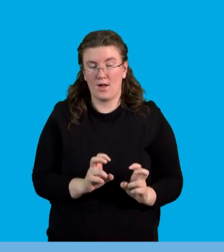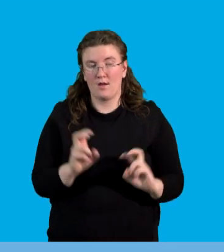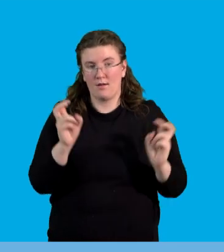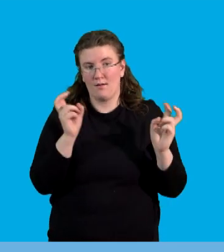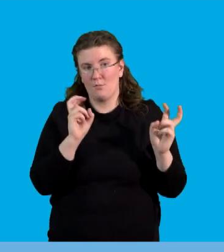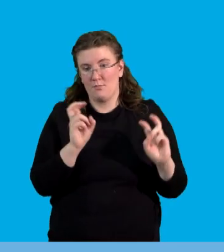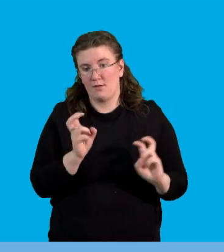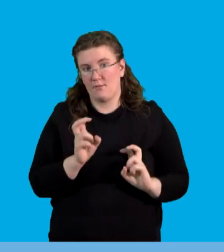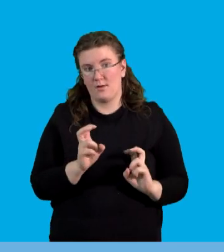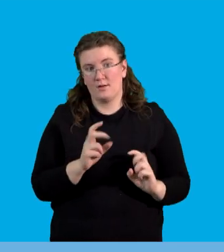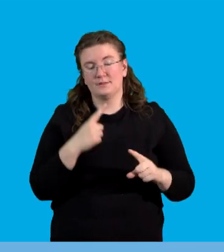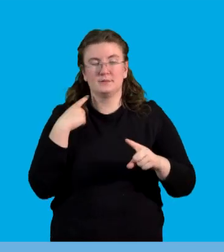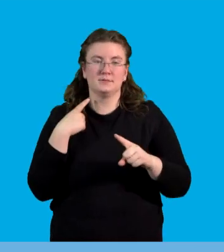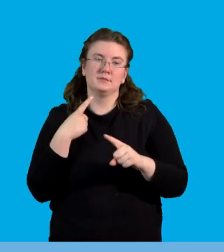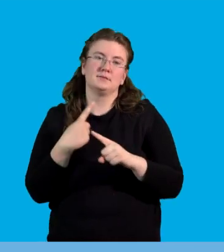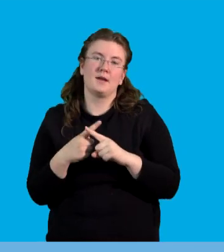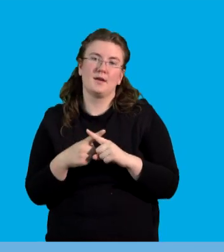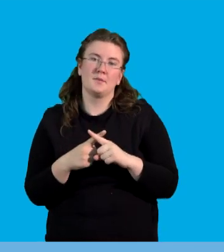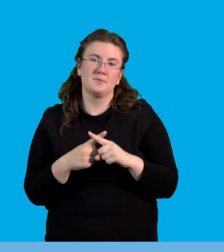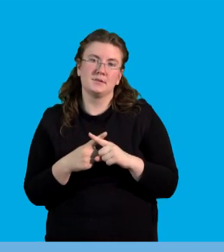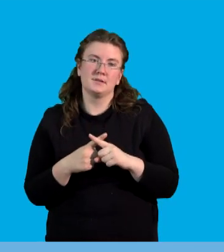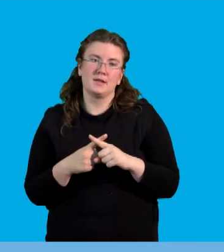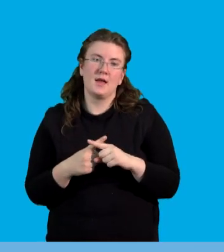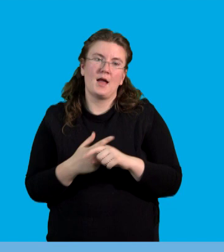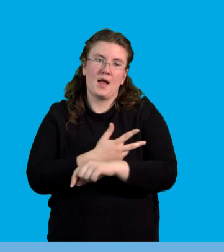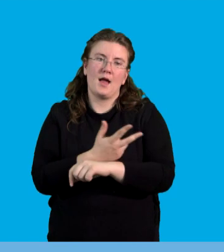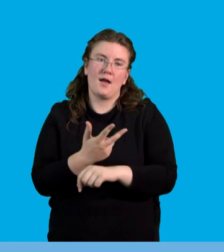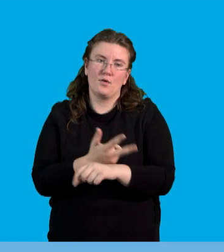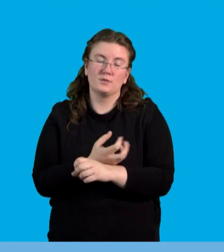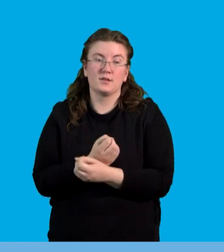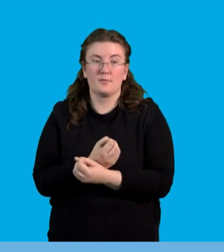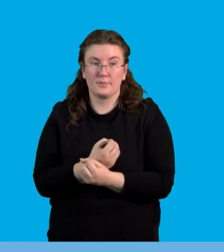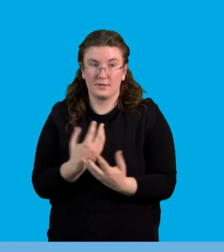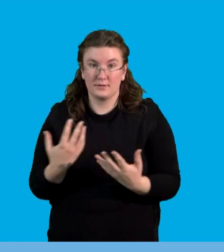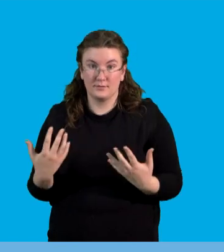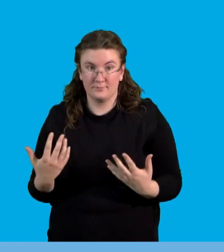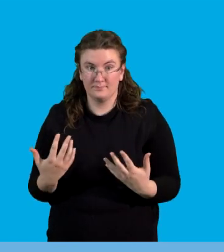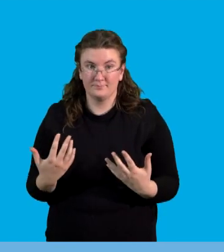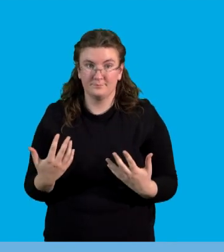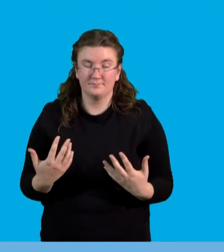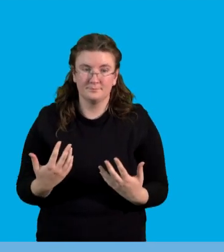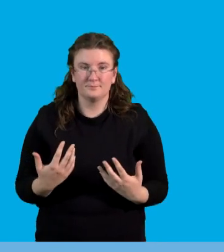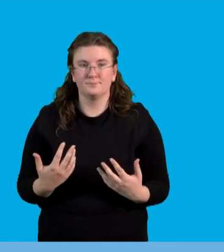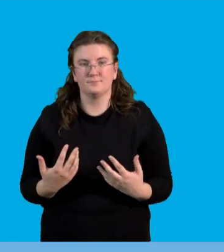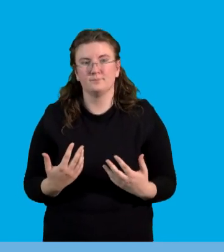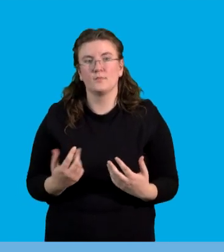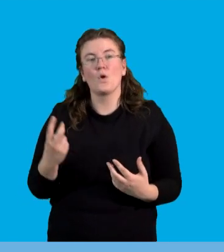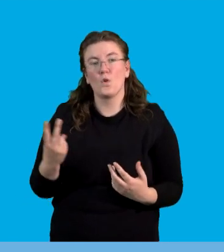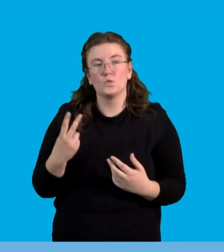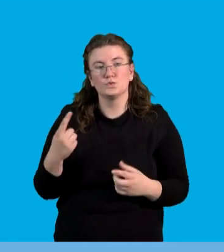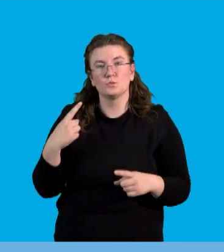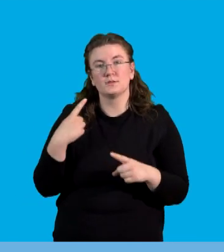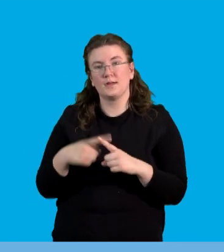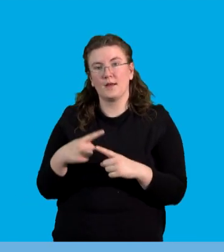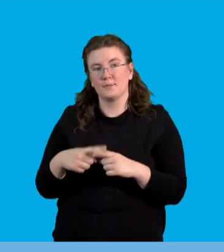going to be our P, our power rating, multiplied by the number of hours, which is time, the number of hours it was used, and